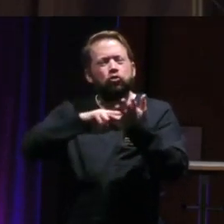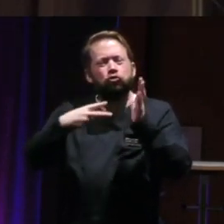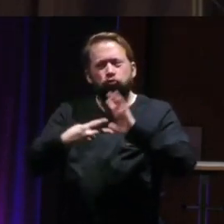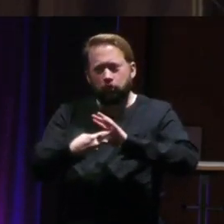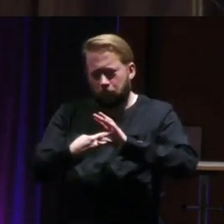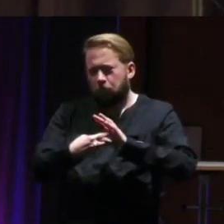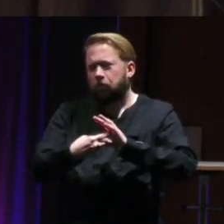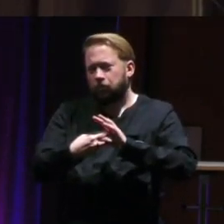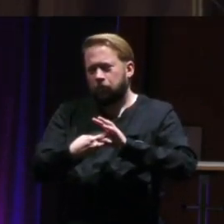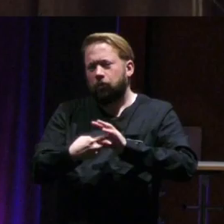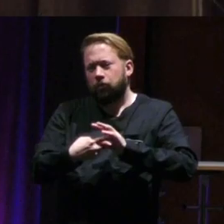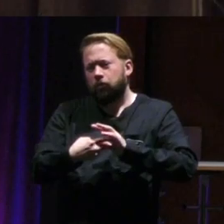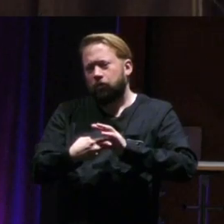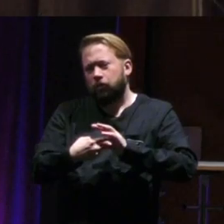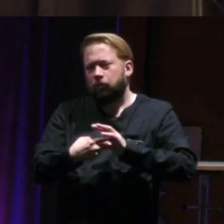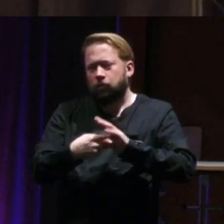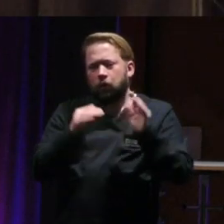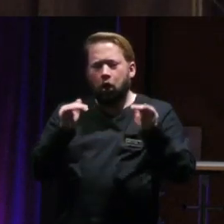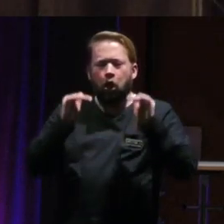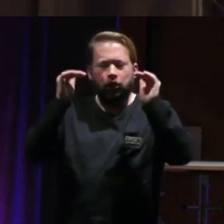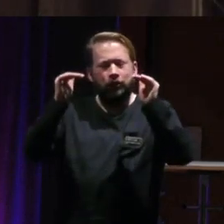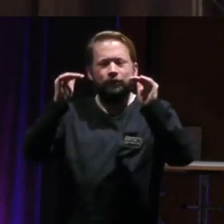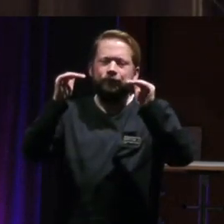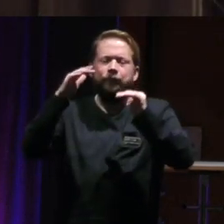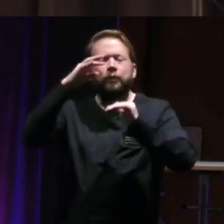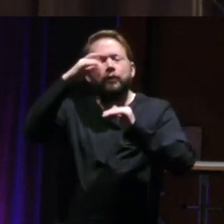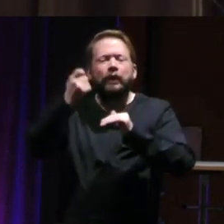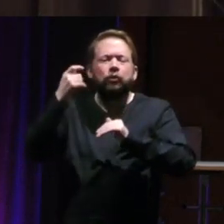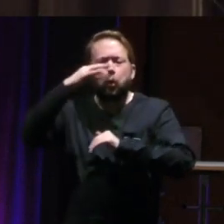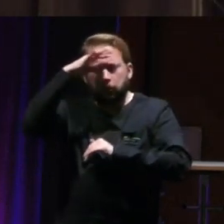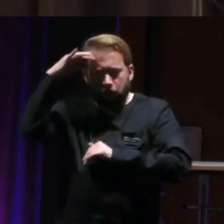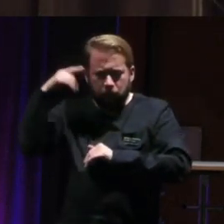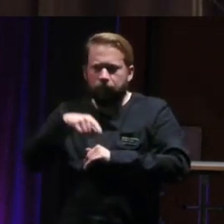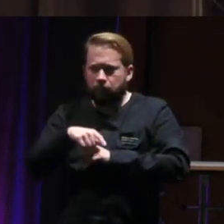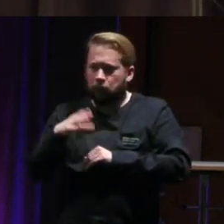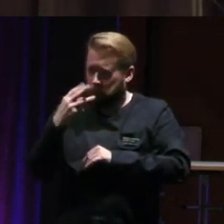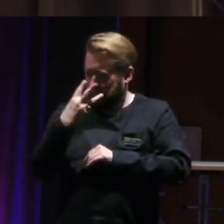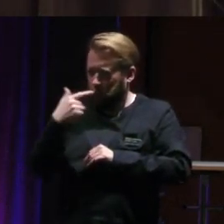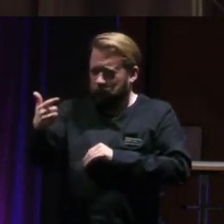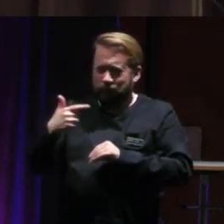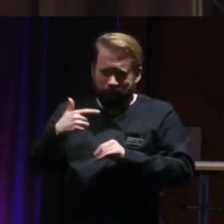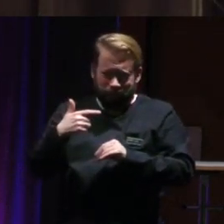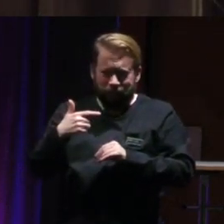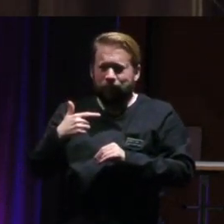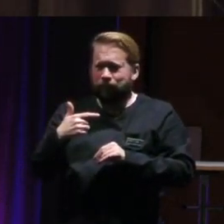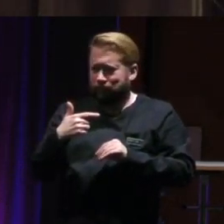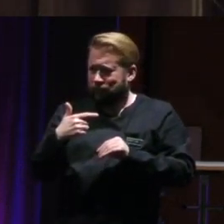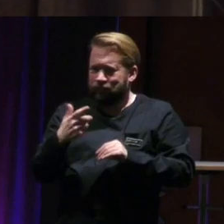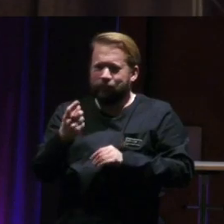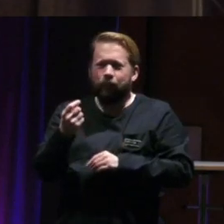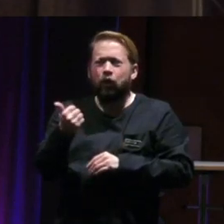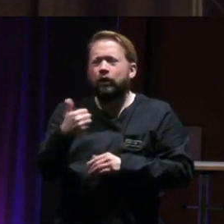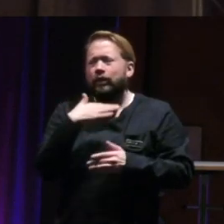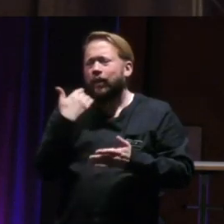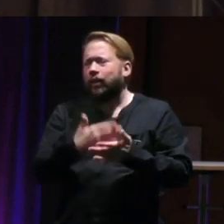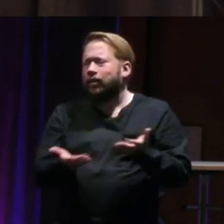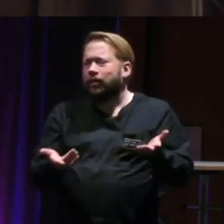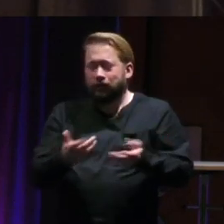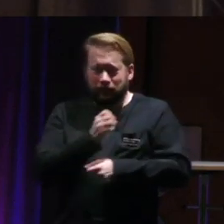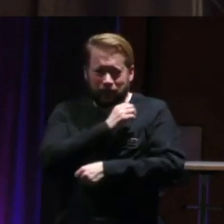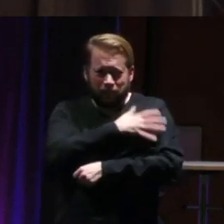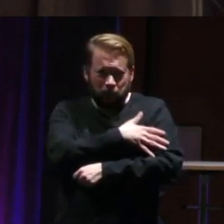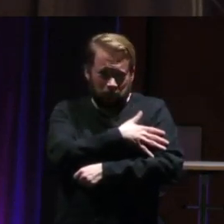prolonging the age of pension. Mm-hmm. I mean, it's not enough. It was in St. Petersburg